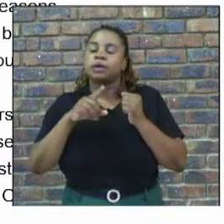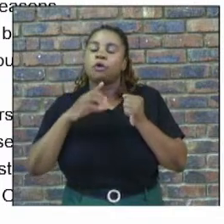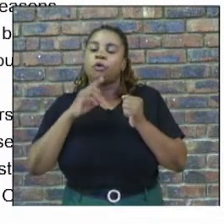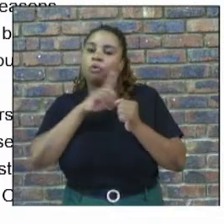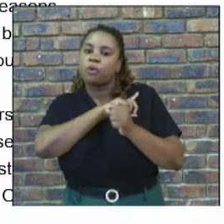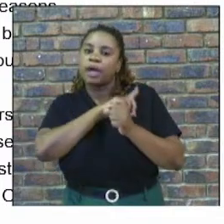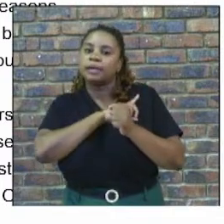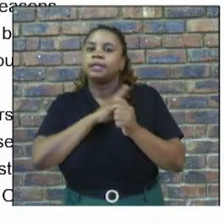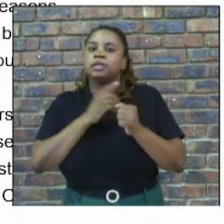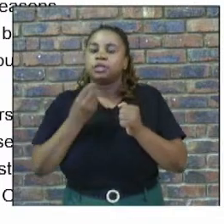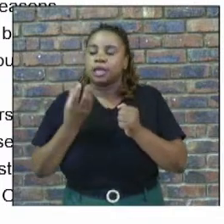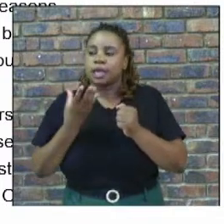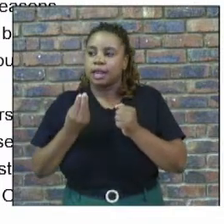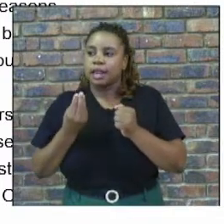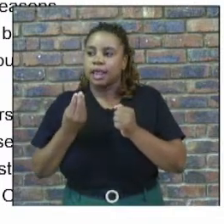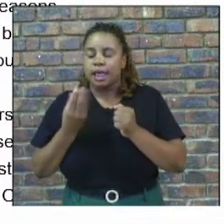disputes.